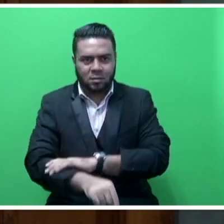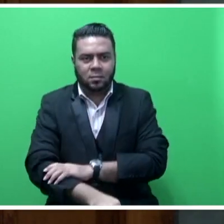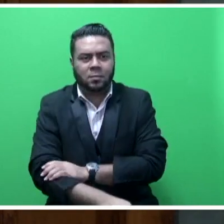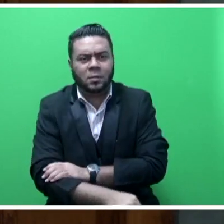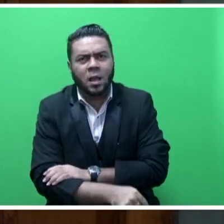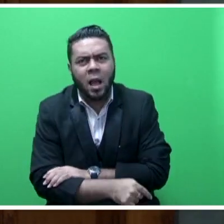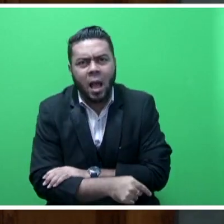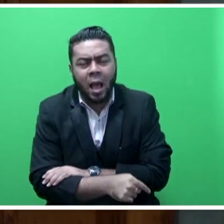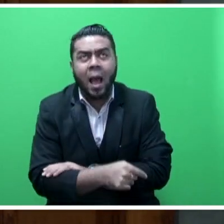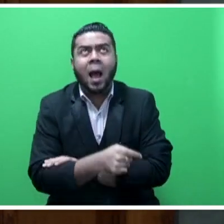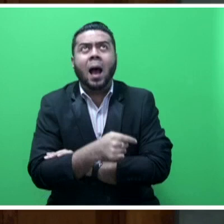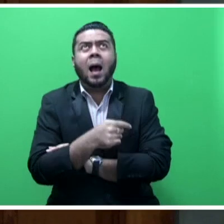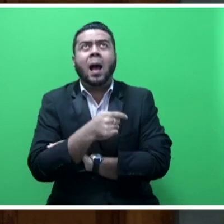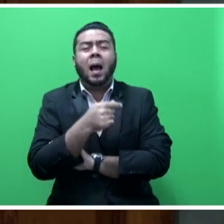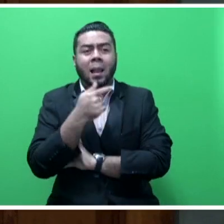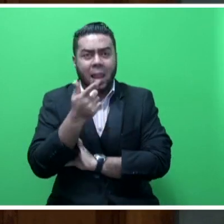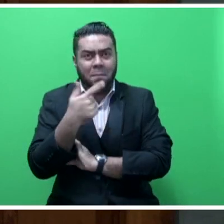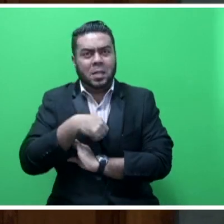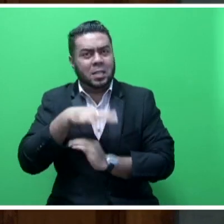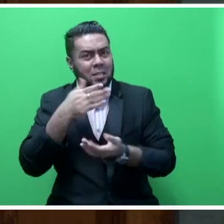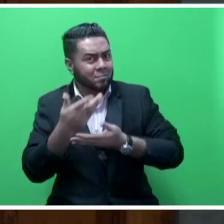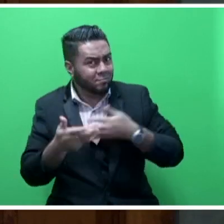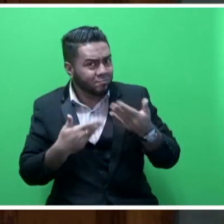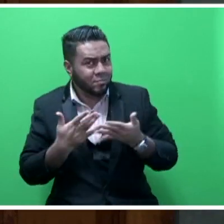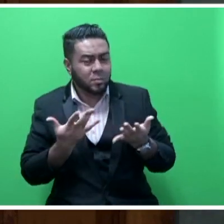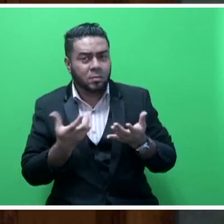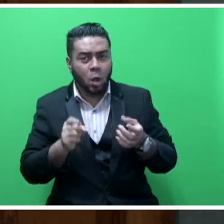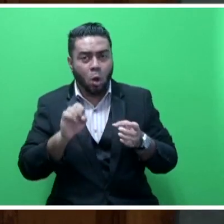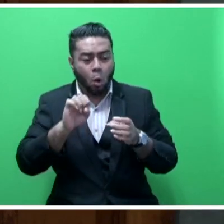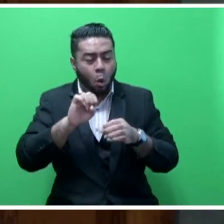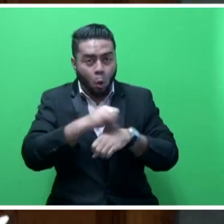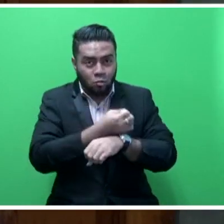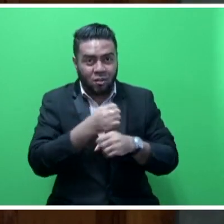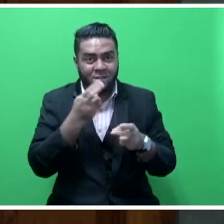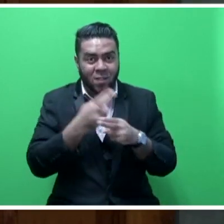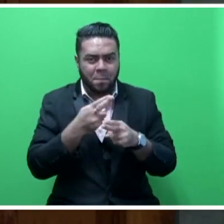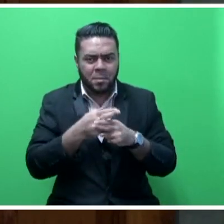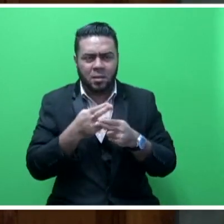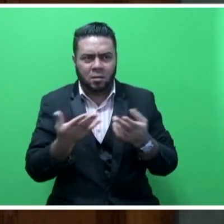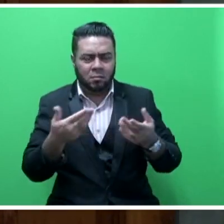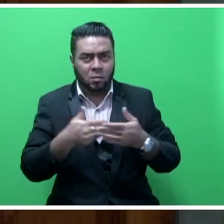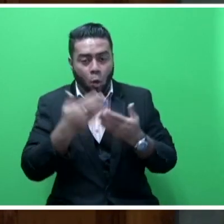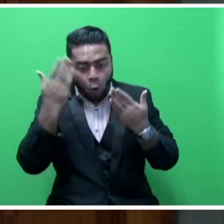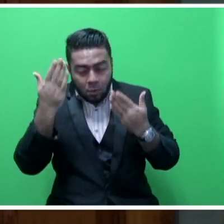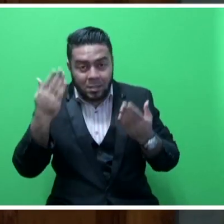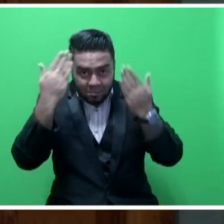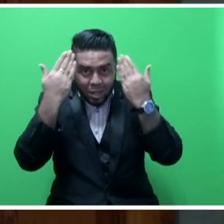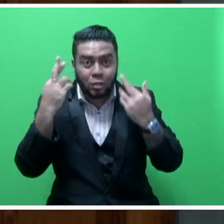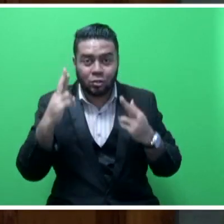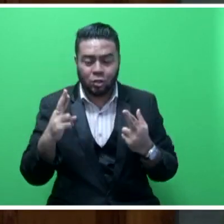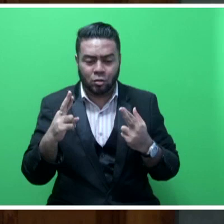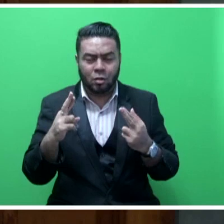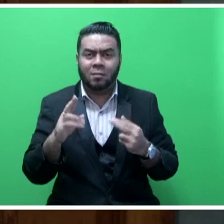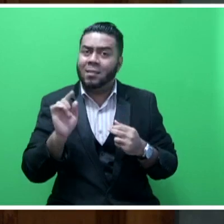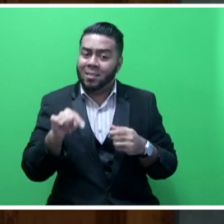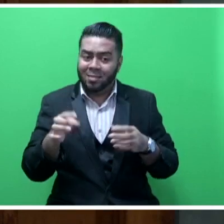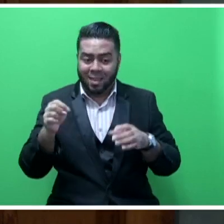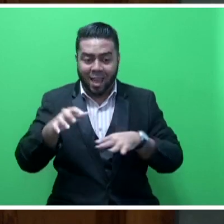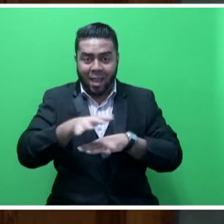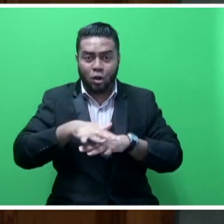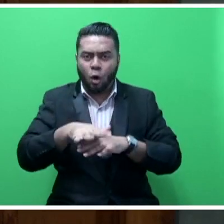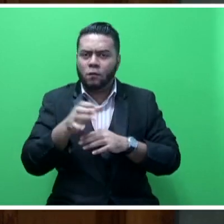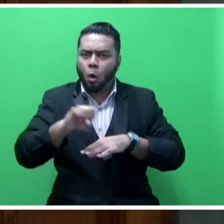Let me discuss ocean farming and the impact it could provide. Honourable Speaker, sir, in the area of ocean